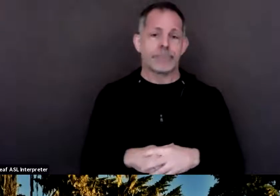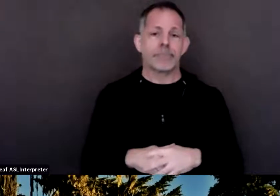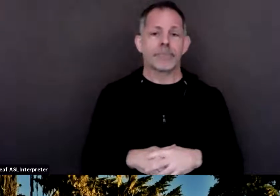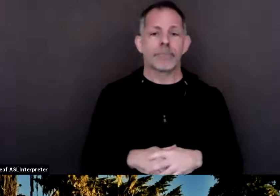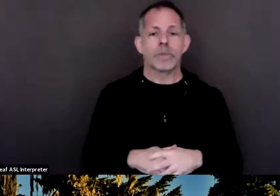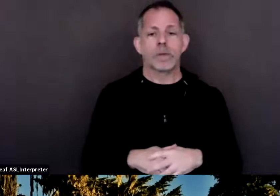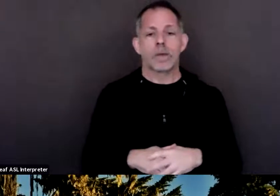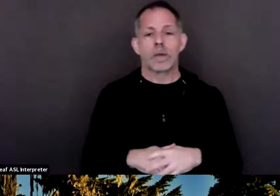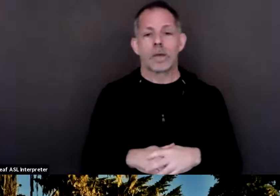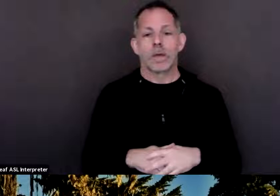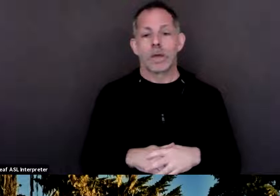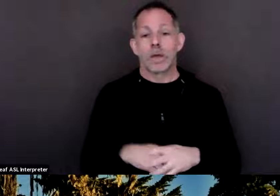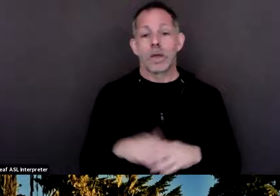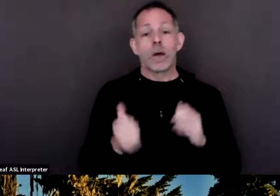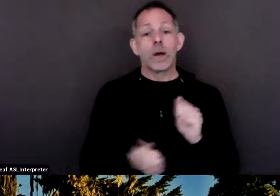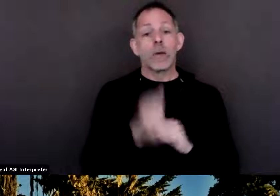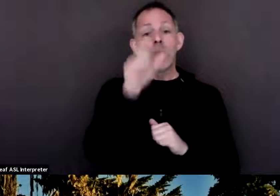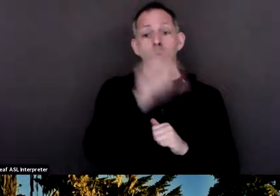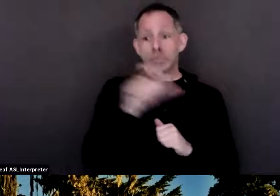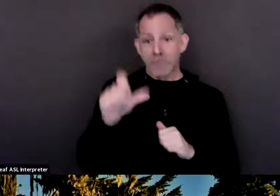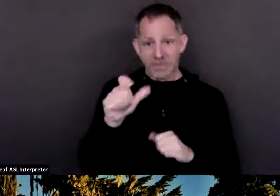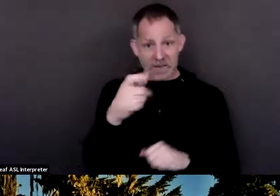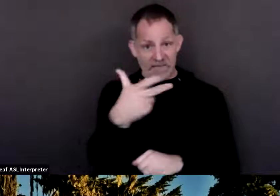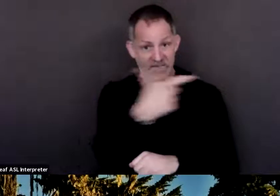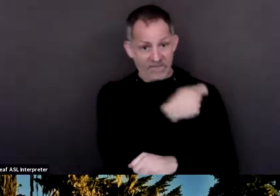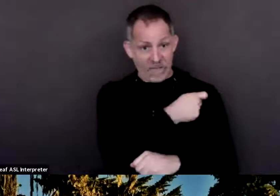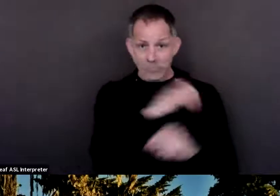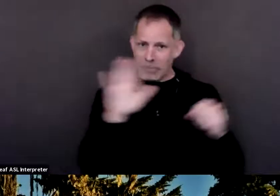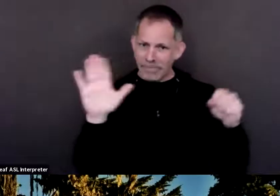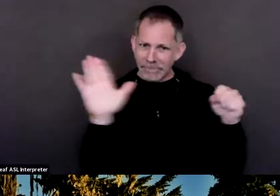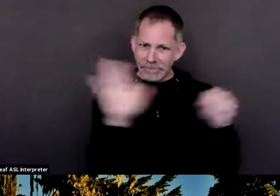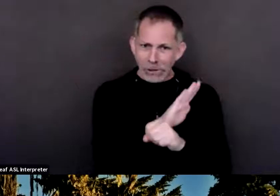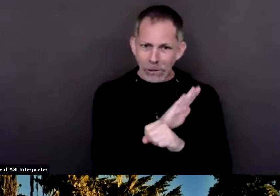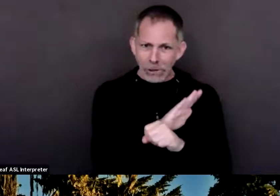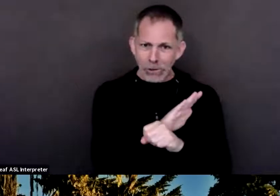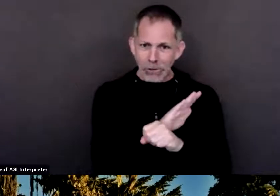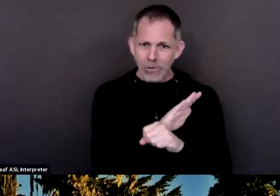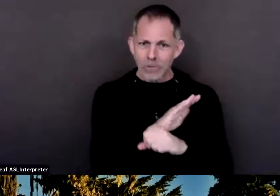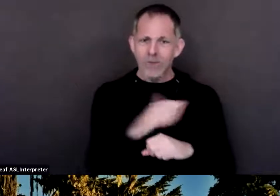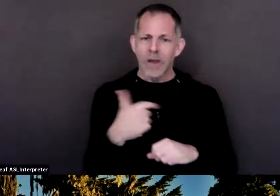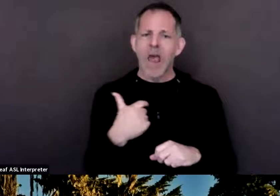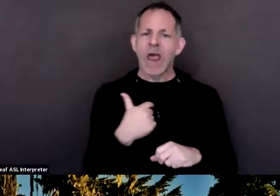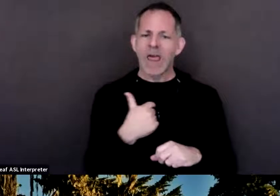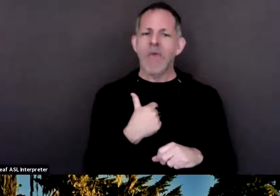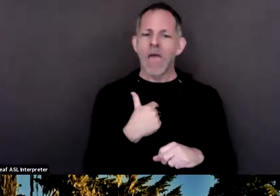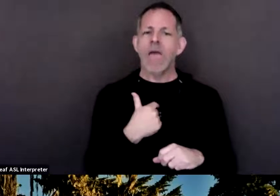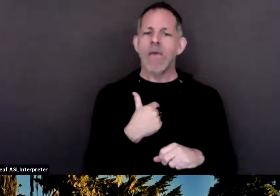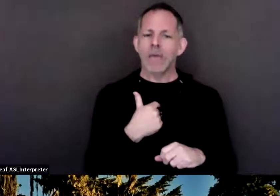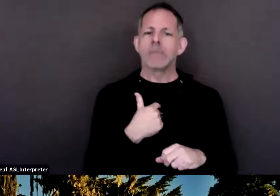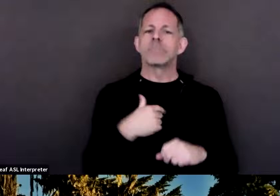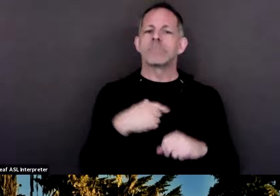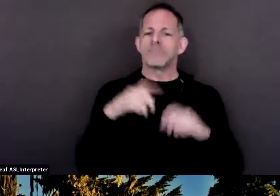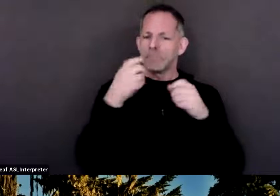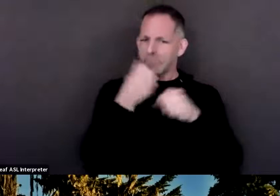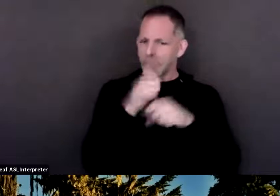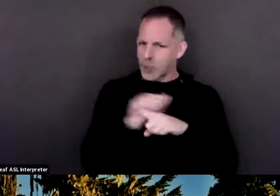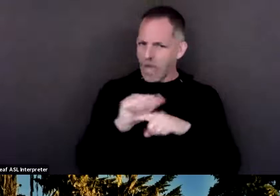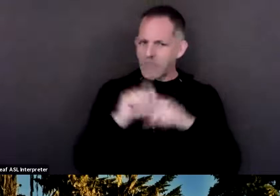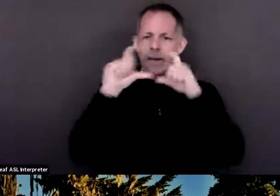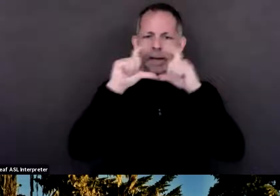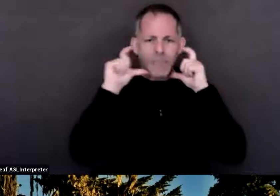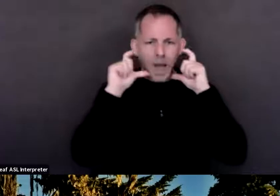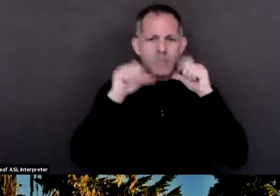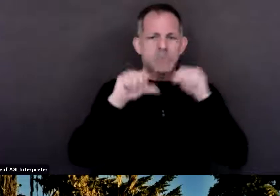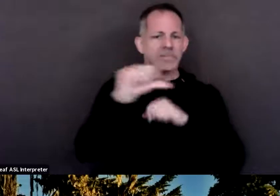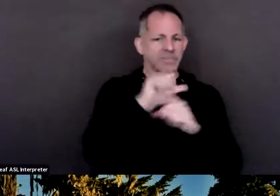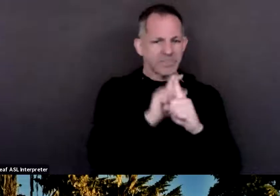is vaccinated, we're all going to be trying to distance and wear masks in public settings, indoor